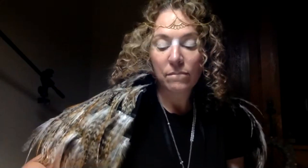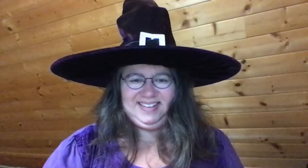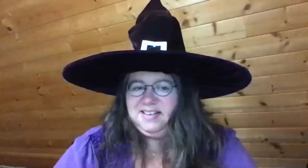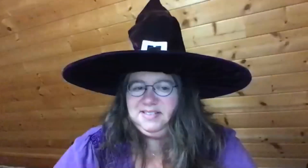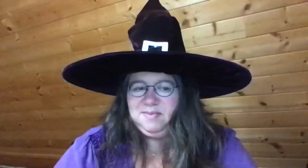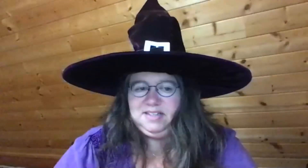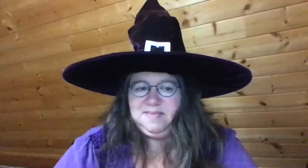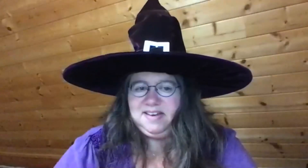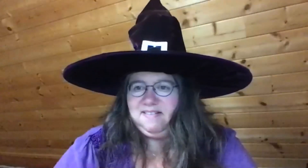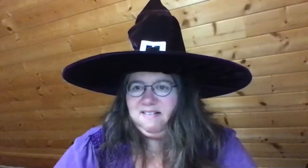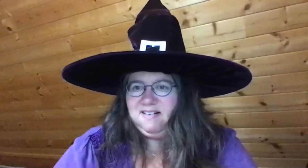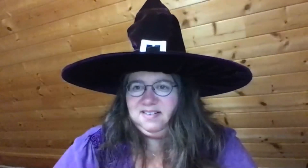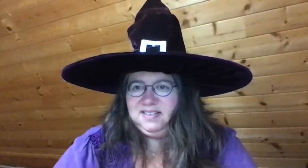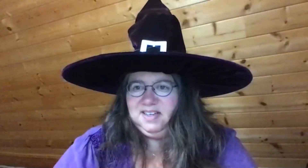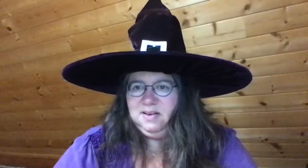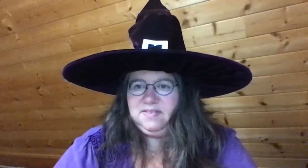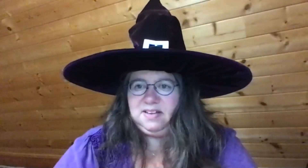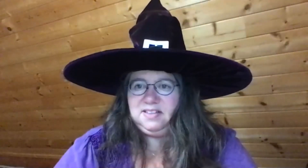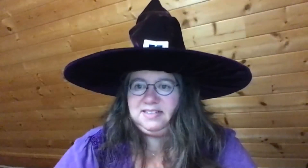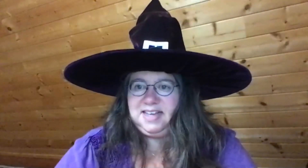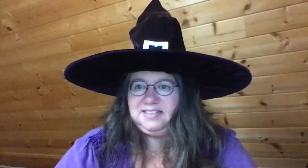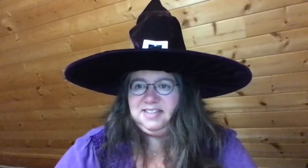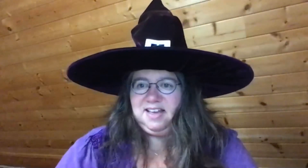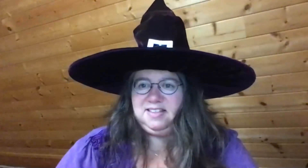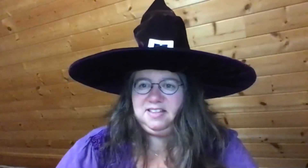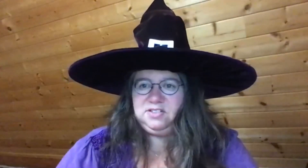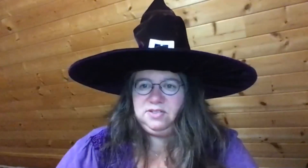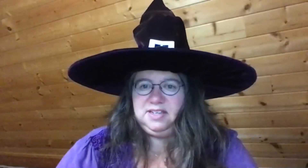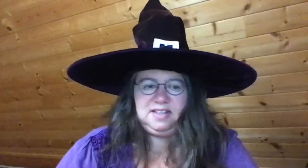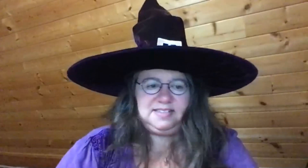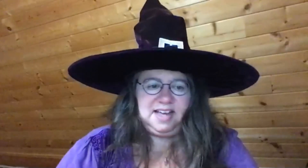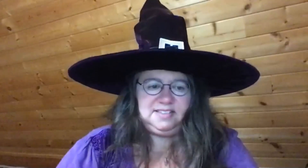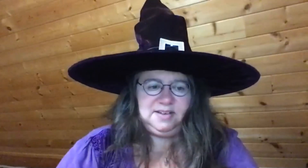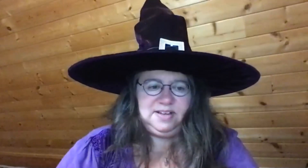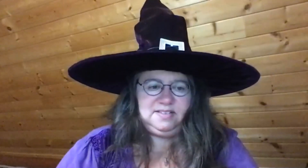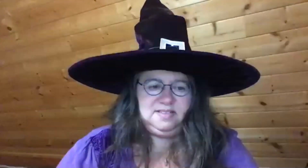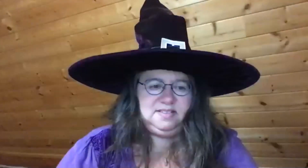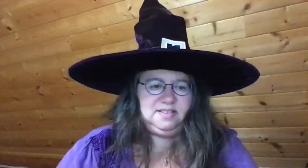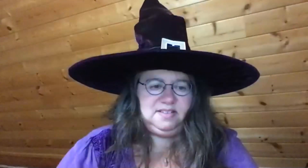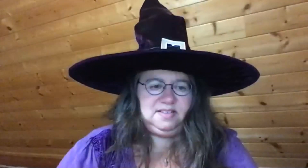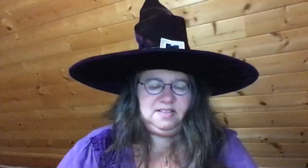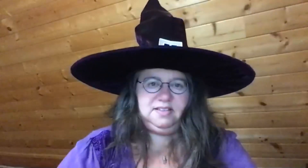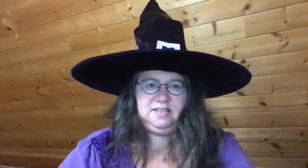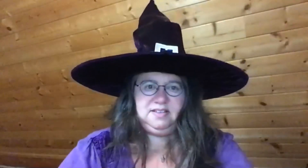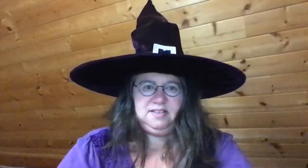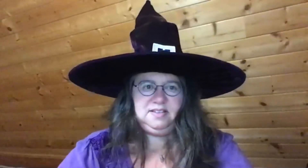Hey, great. Thank you so much, Amanda R. We've got Galactic Ashley in line and then Susy. Galactic Ashley, go ahead.